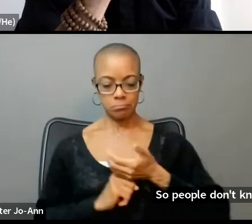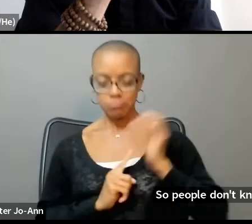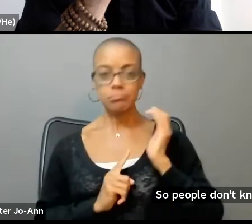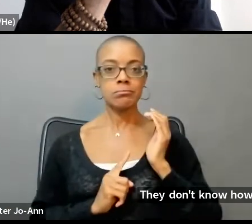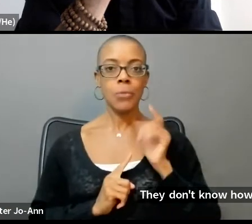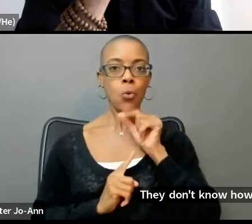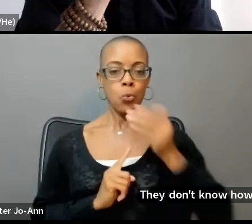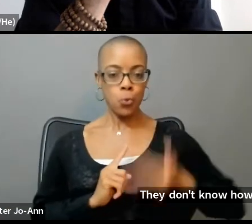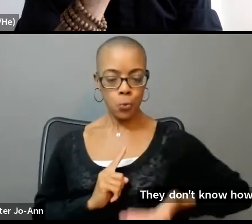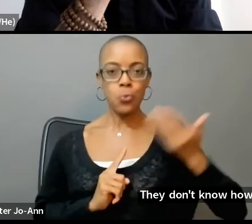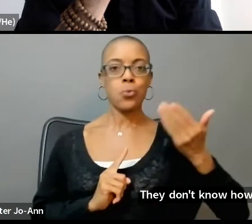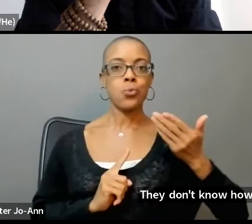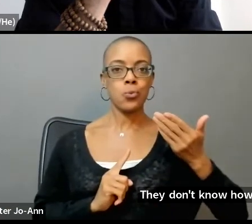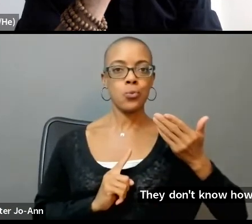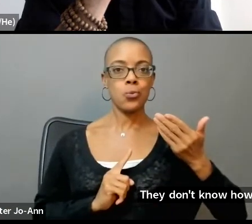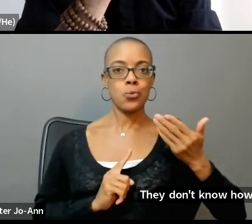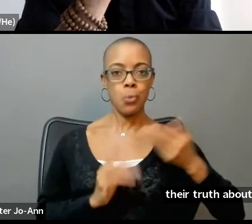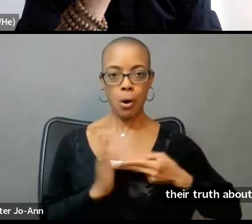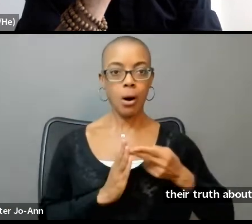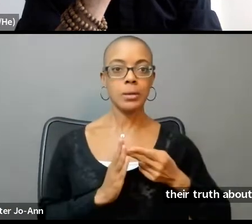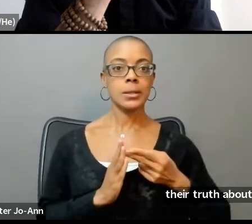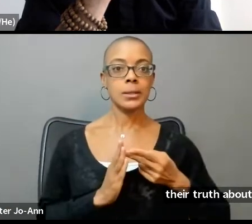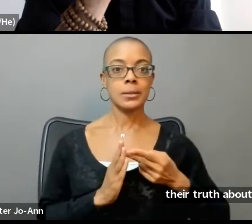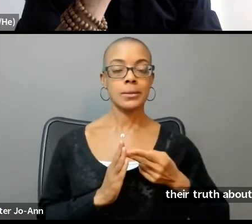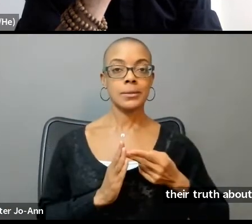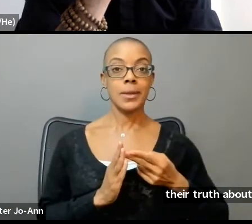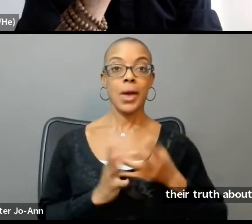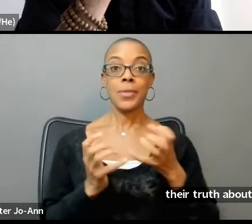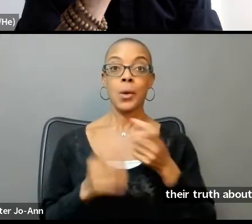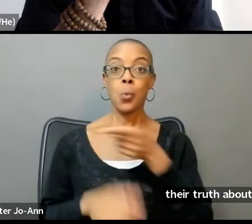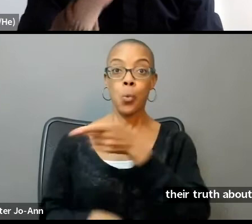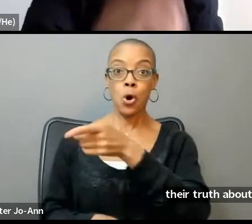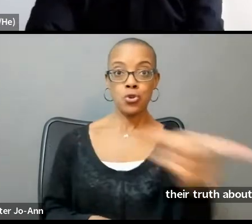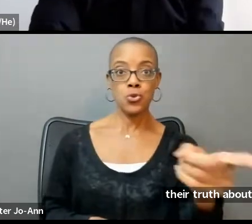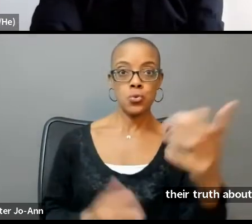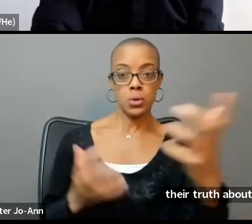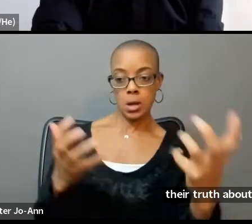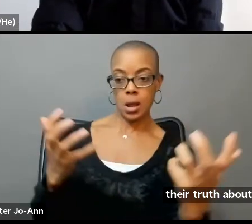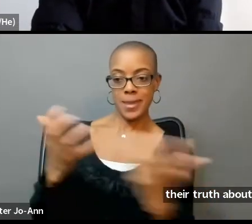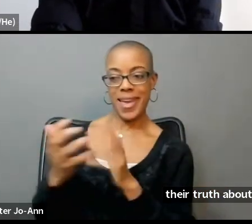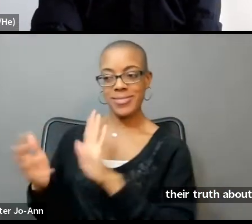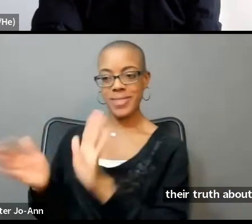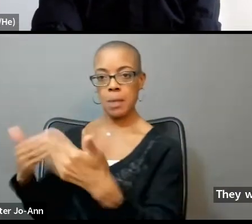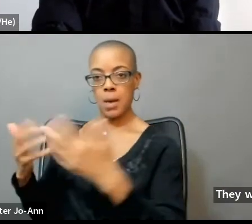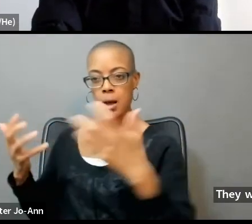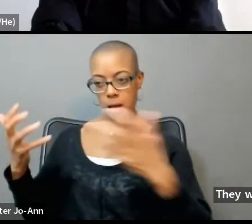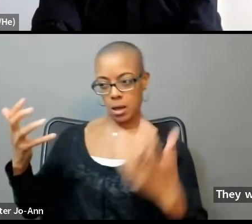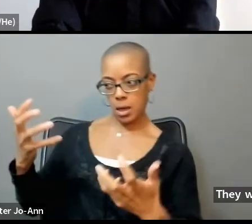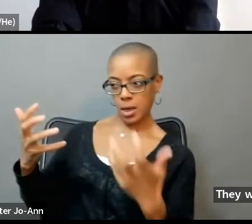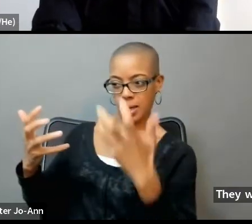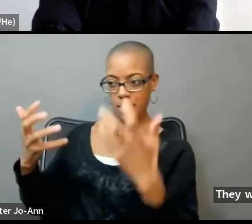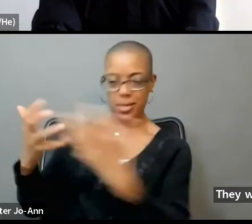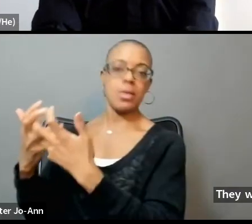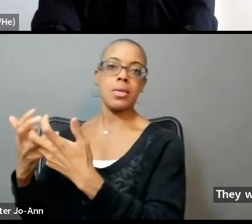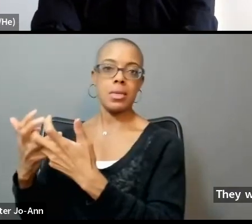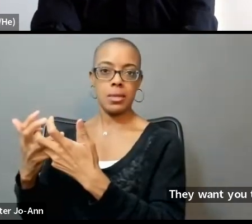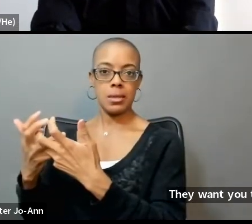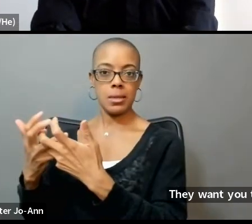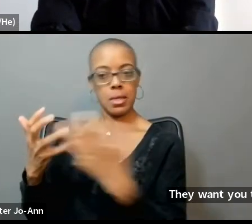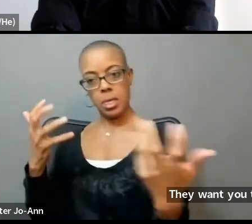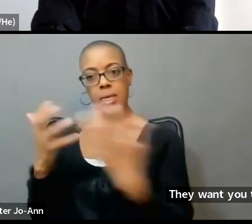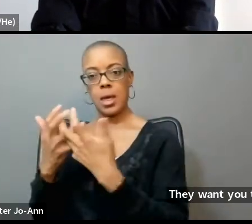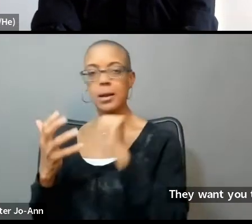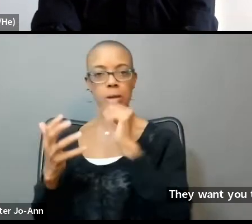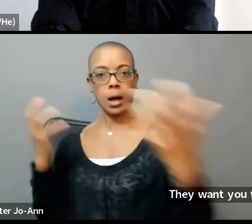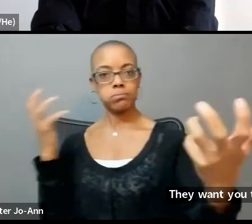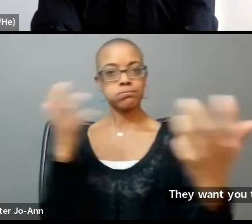they are. They want you to fit into their box. But as far as fighting fascism. And I